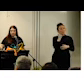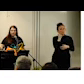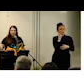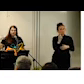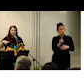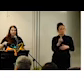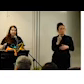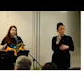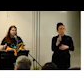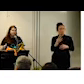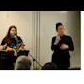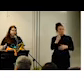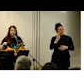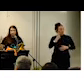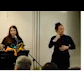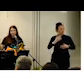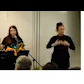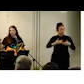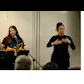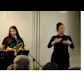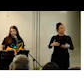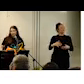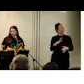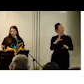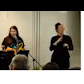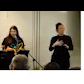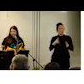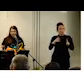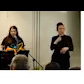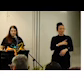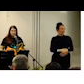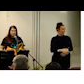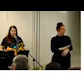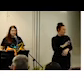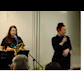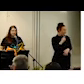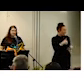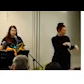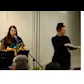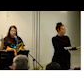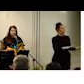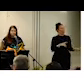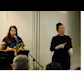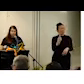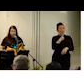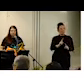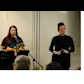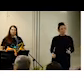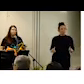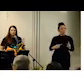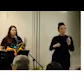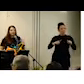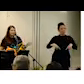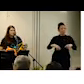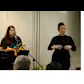to socialize and there being a negative reinforcer, in humans, it'd be, that joke's not funny, get away from me. In mouse, it's a little foot shock.